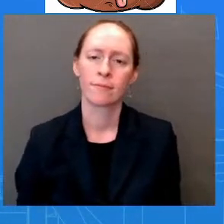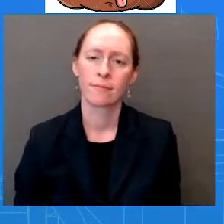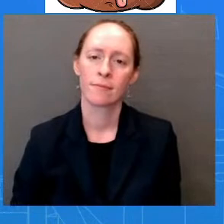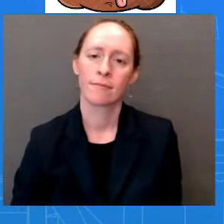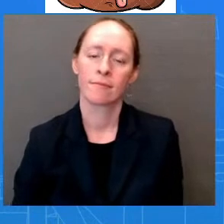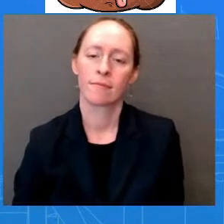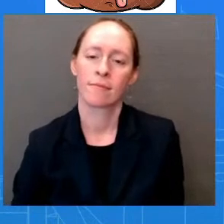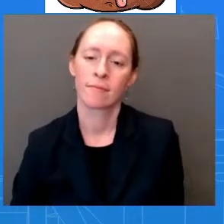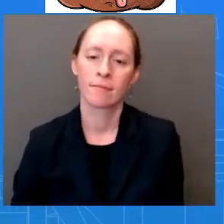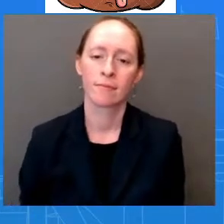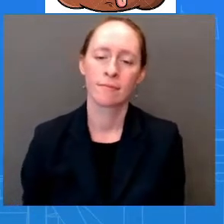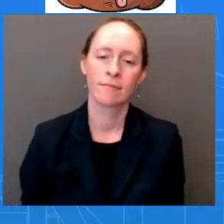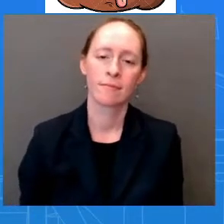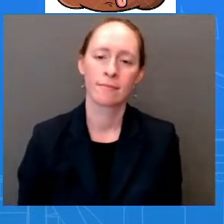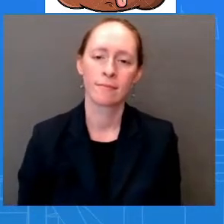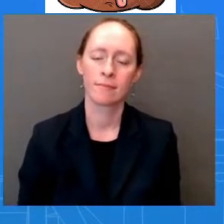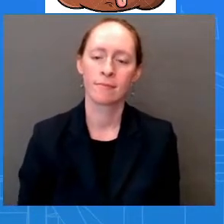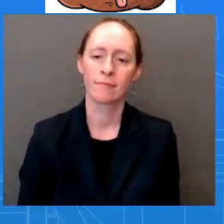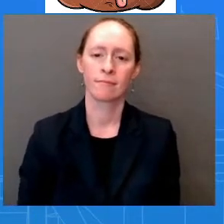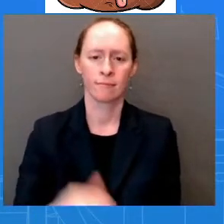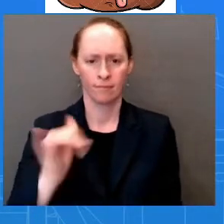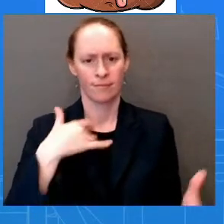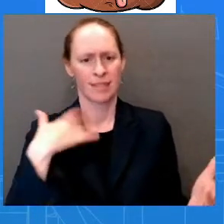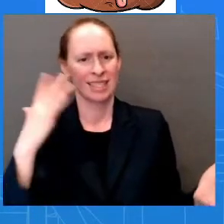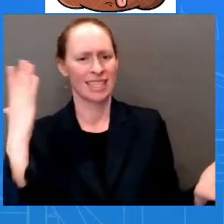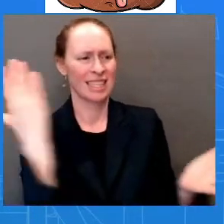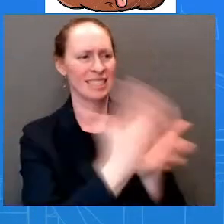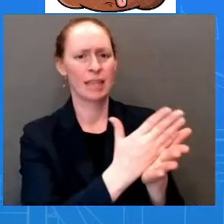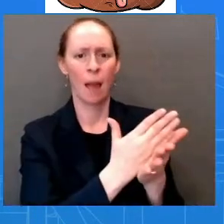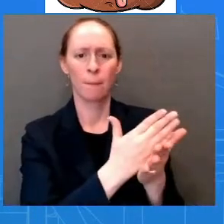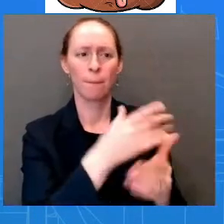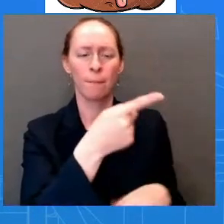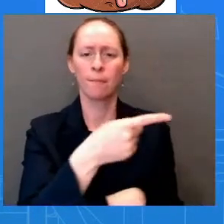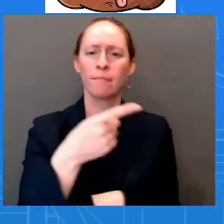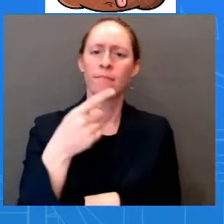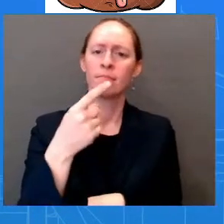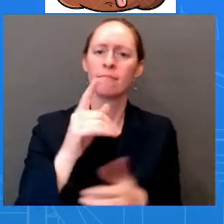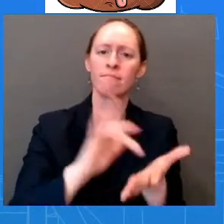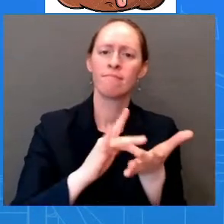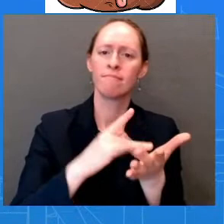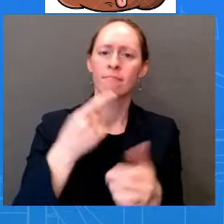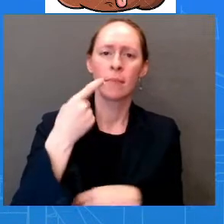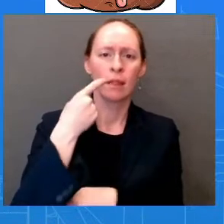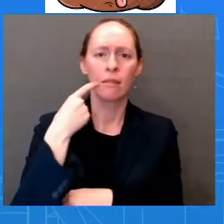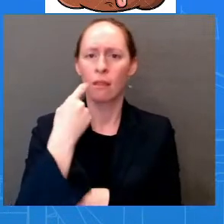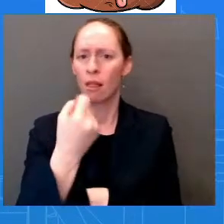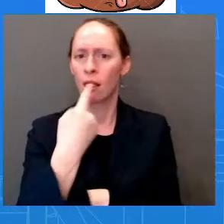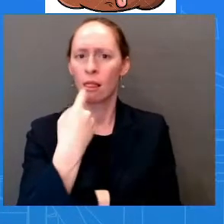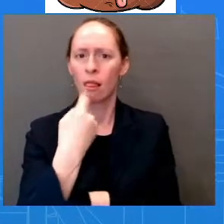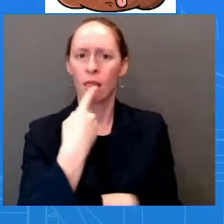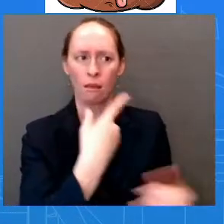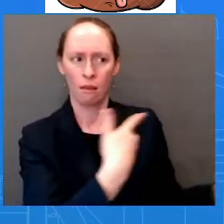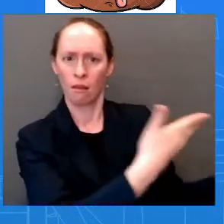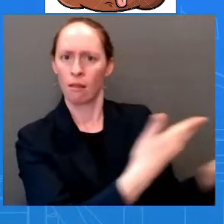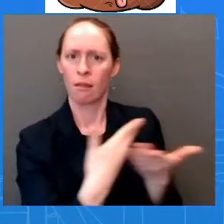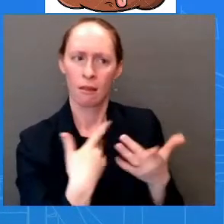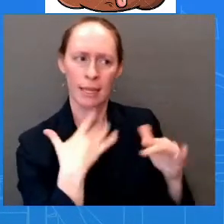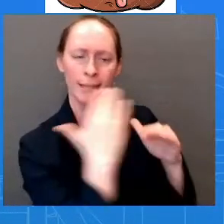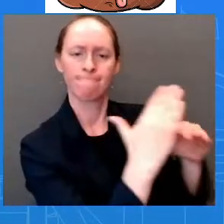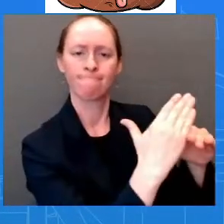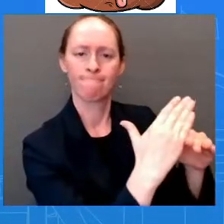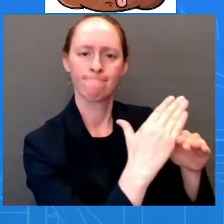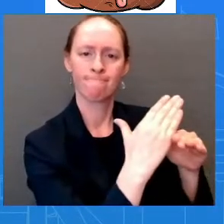the streets of the United States. So we have a plan. We've been putting that forward. McCarthy has no plan.